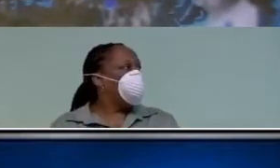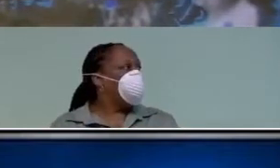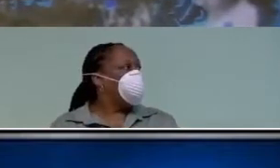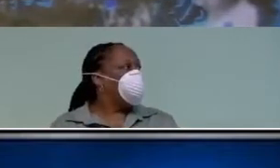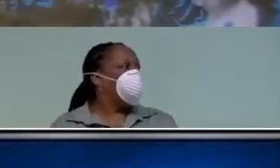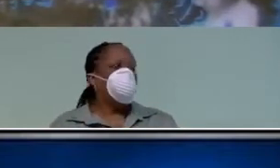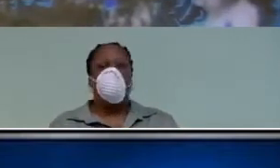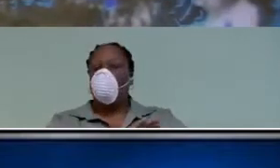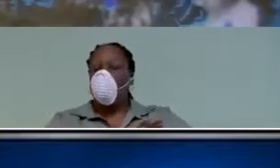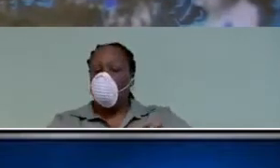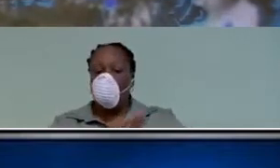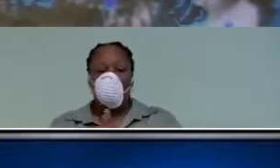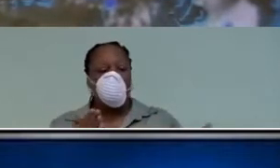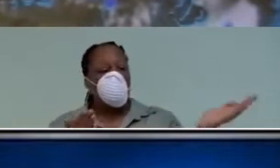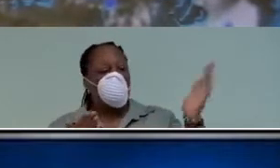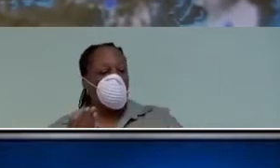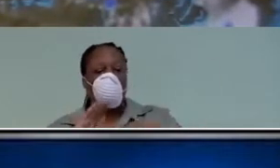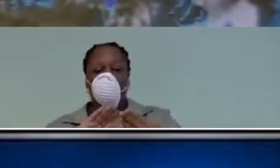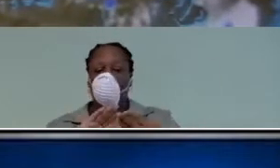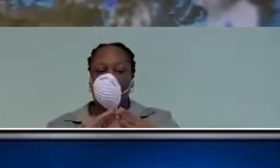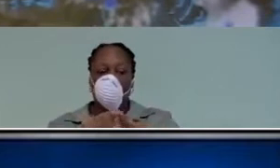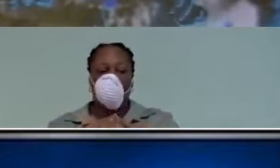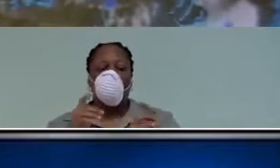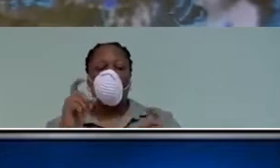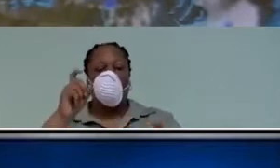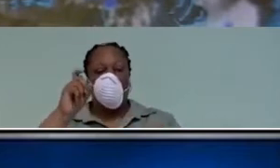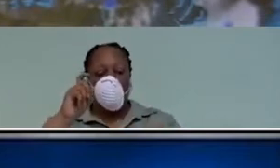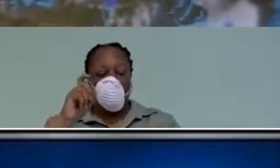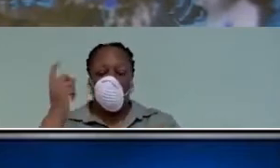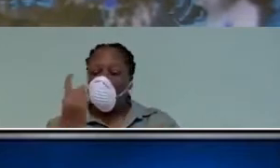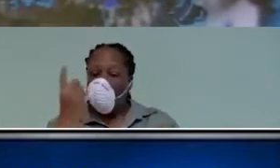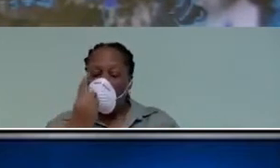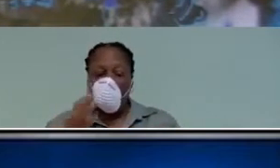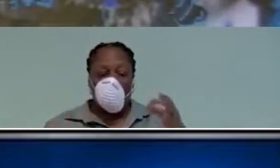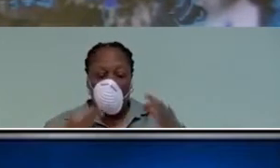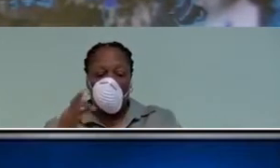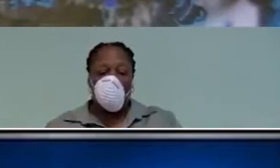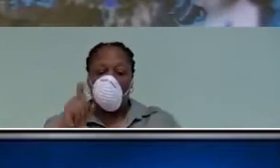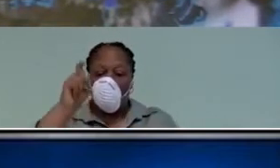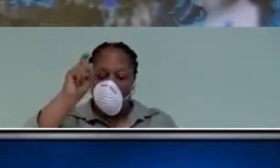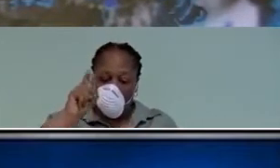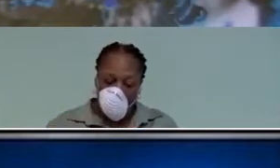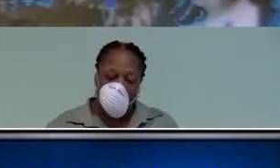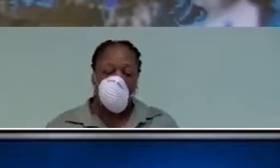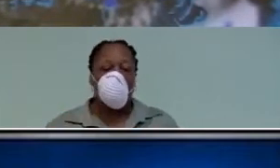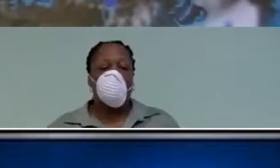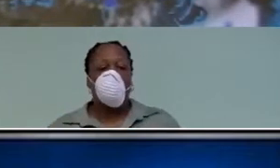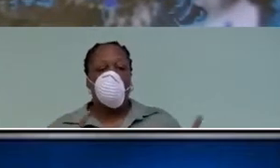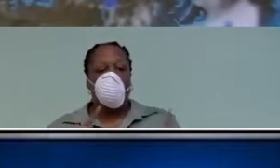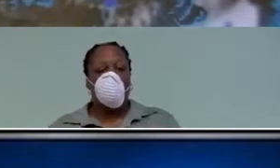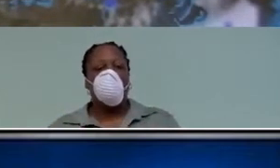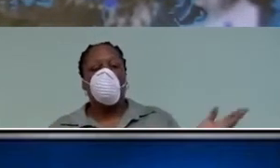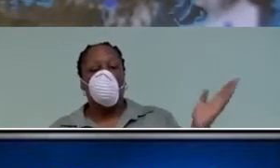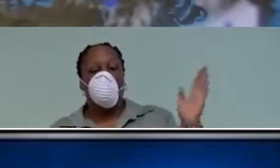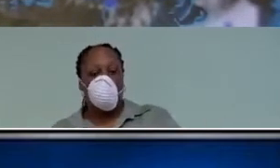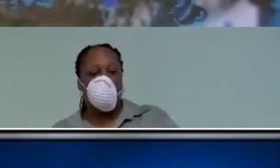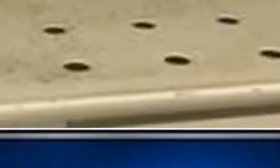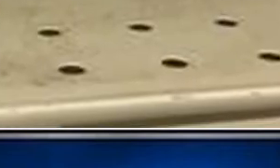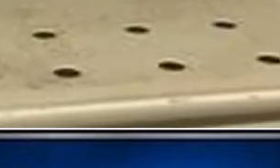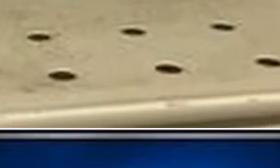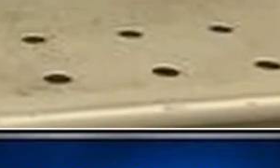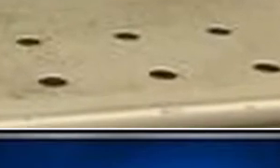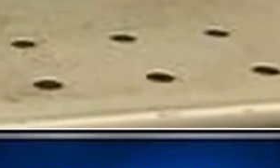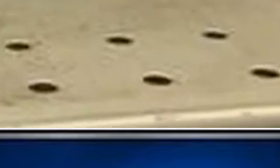into town unless you absolutely have to, and put the extra strain on the public system and on the